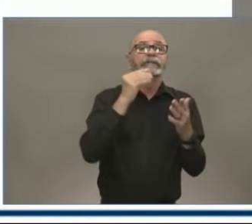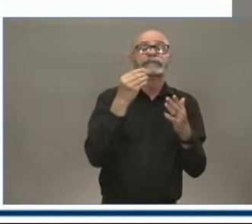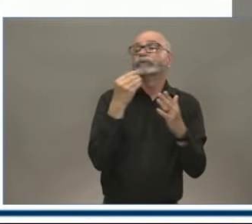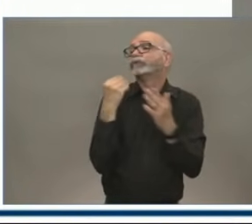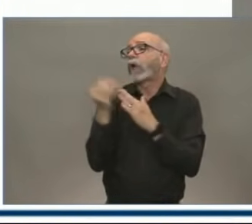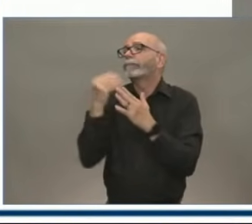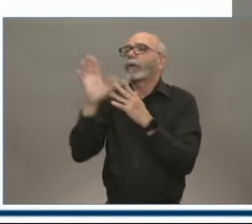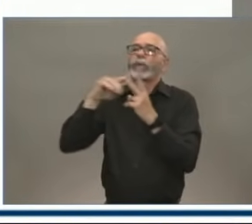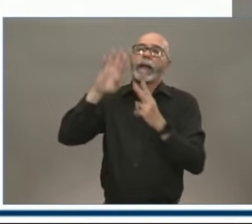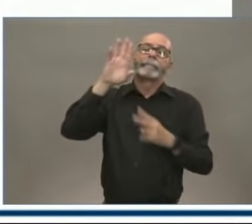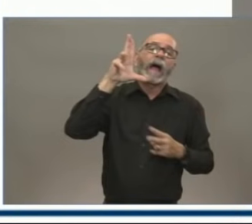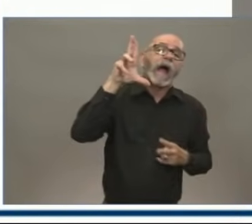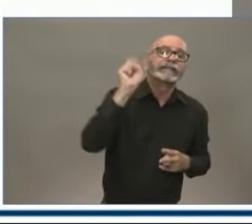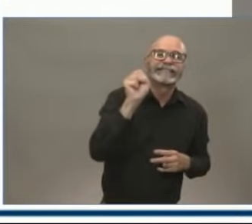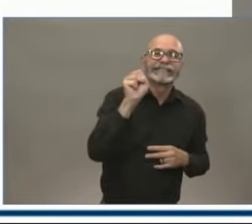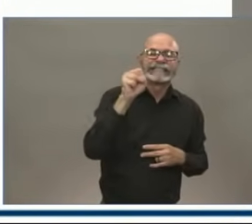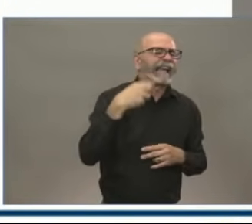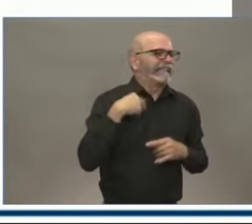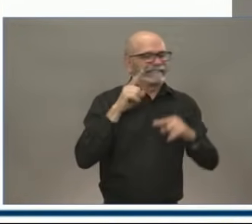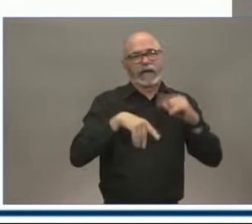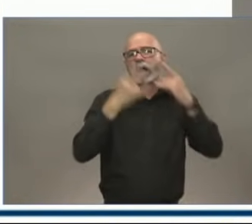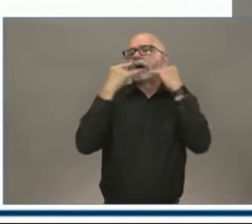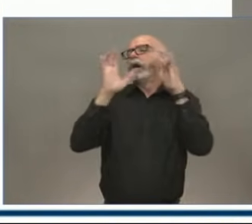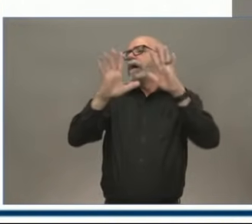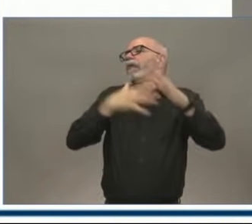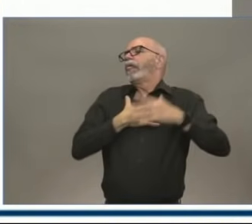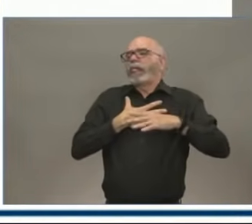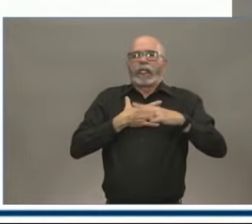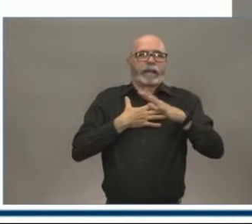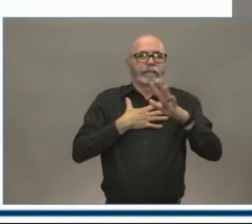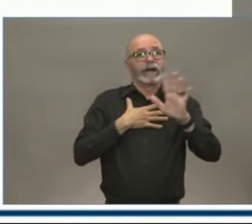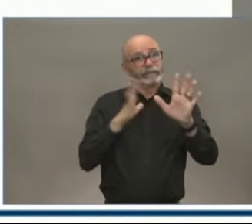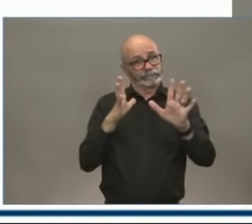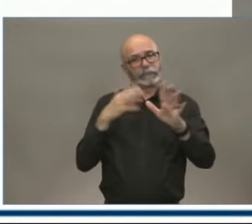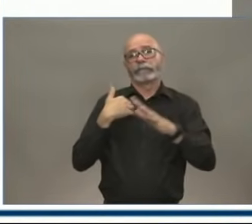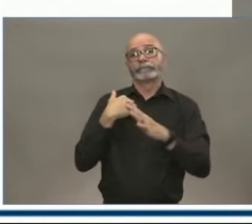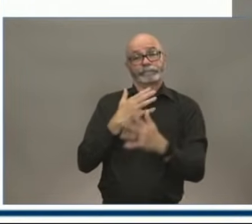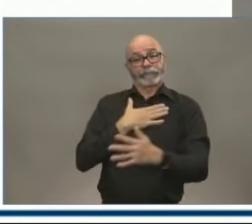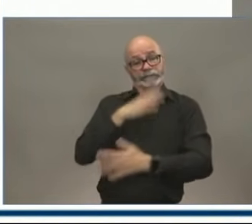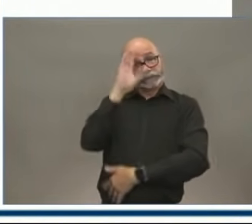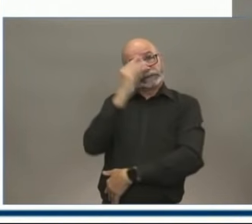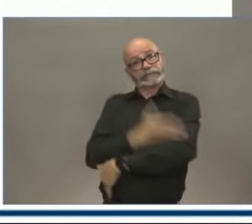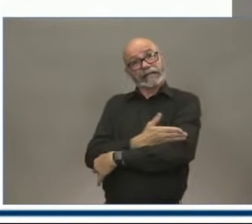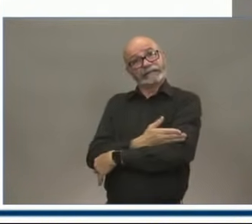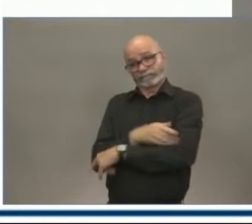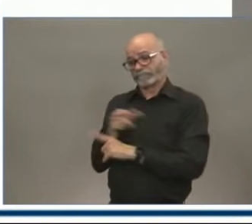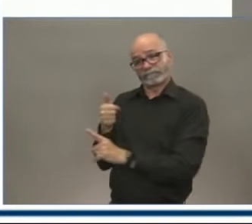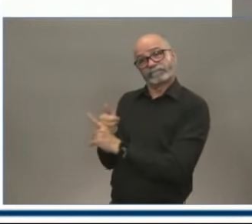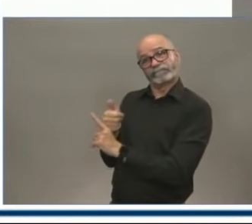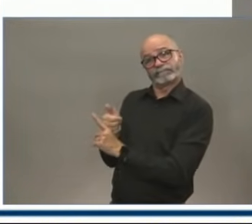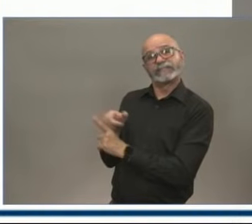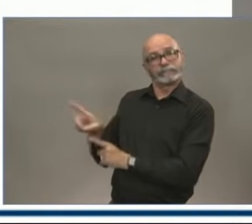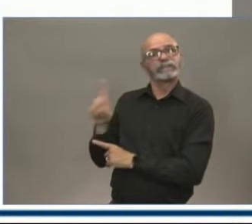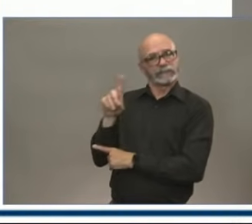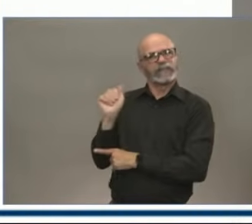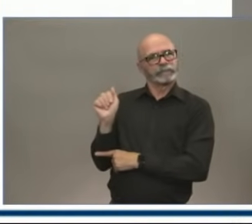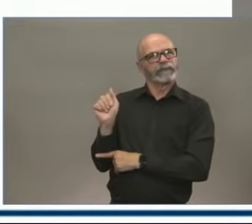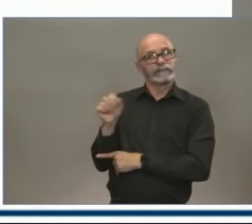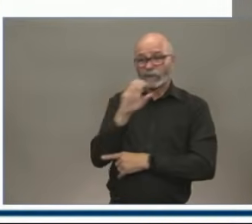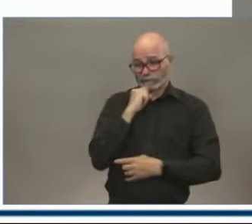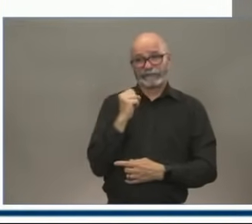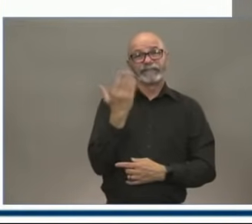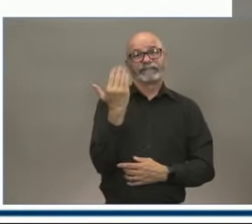can't wear a mask. And I'm going to make this personal. I have a son with a significant disability. He's 15 years old. He cannot wear a